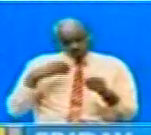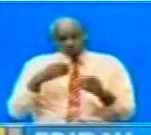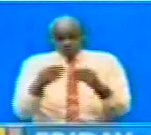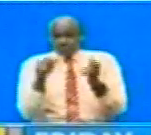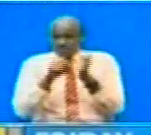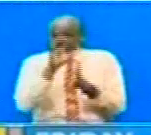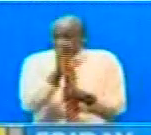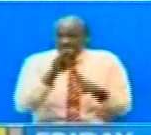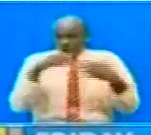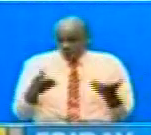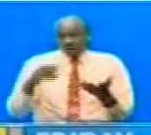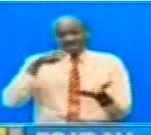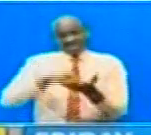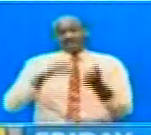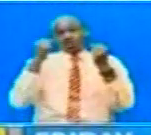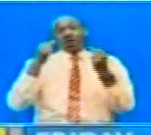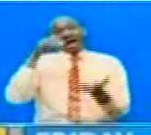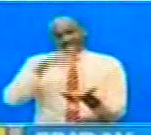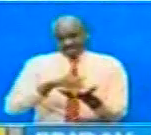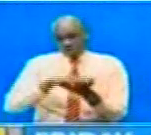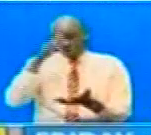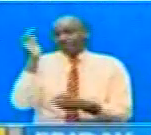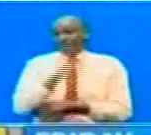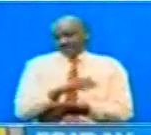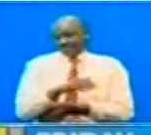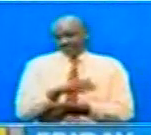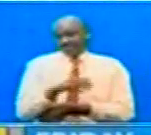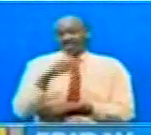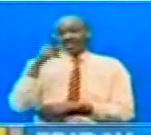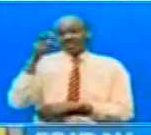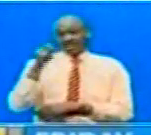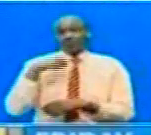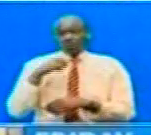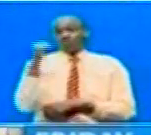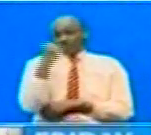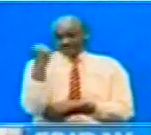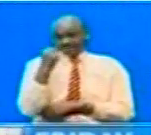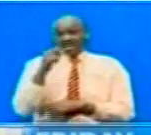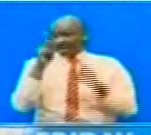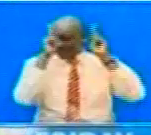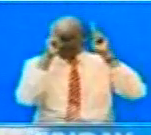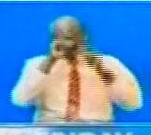crisis and claim its former glory. Philip Keitany, KTN, from Mumias, Kakamega County.